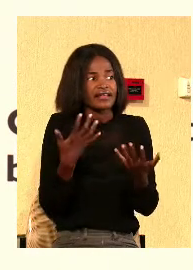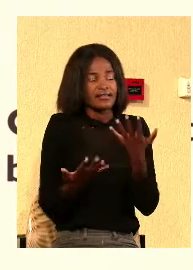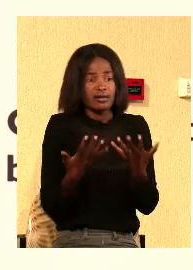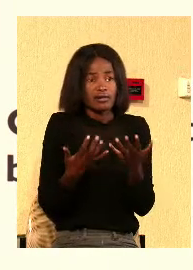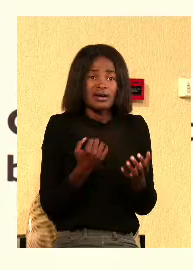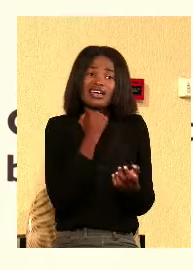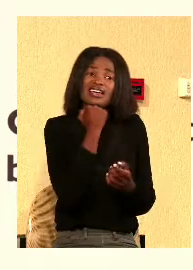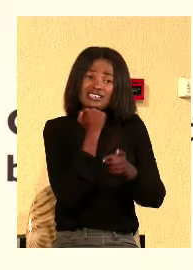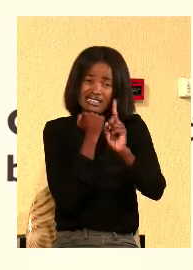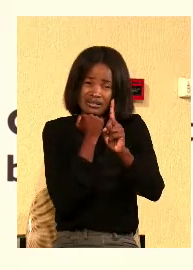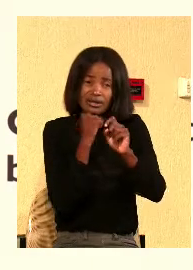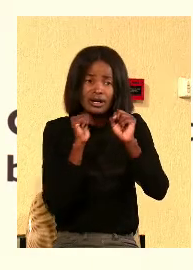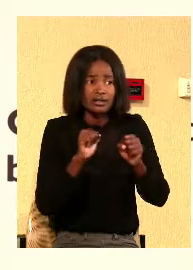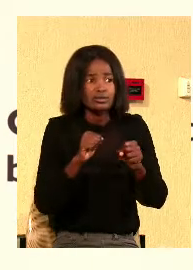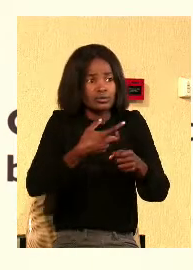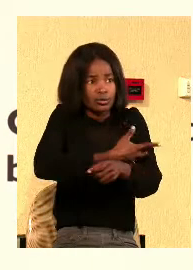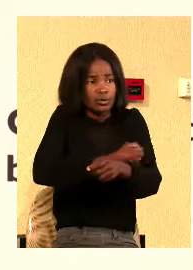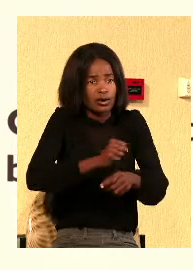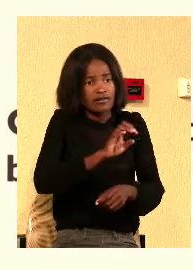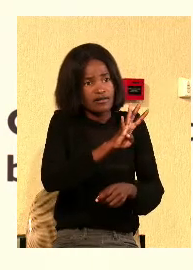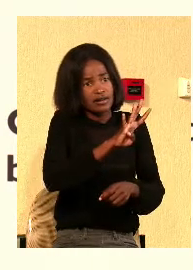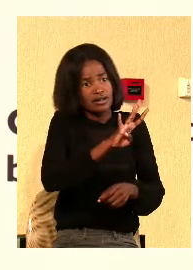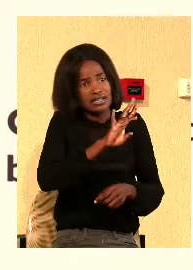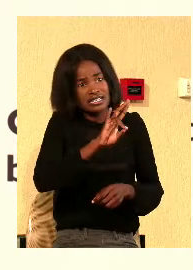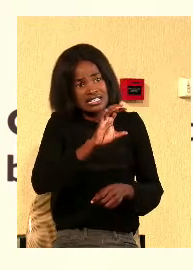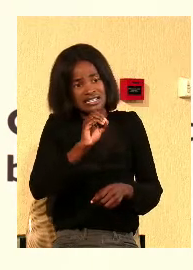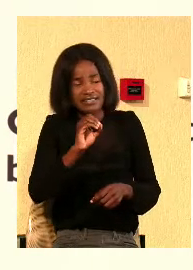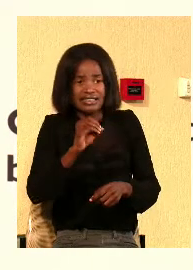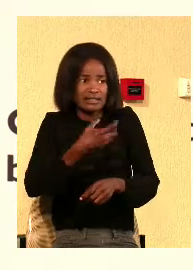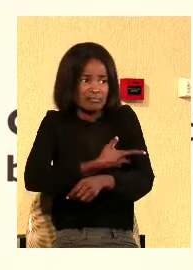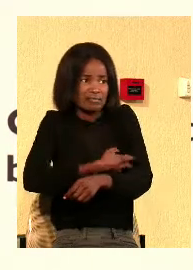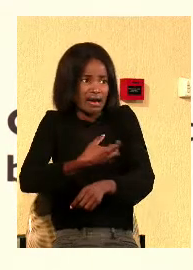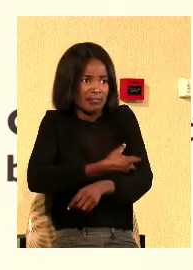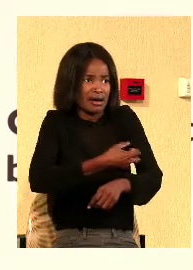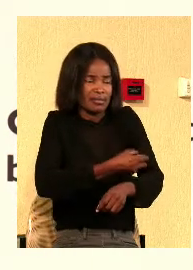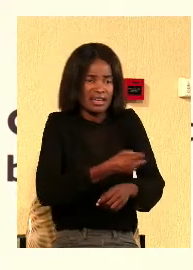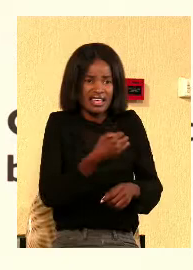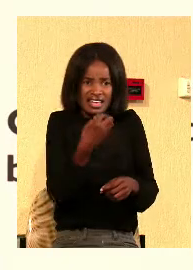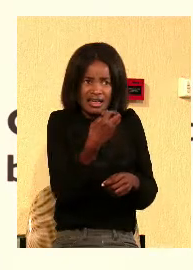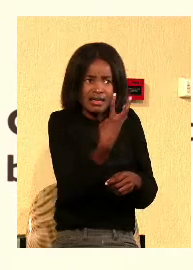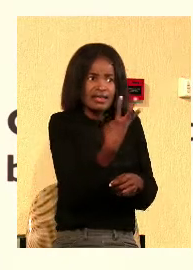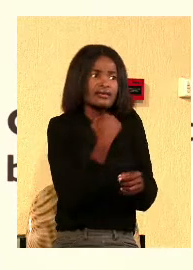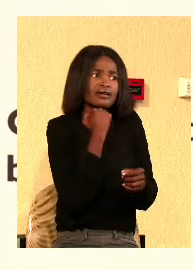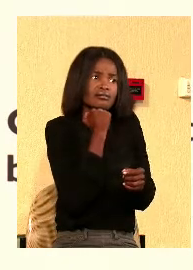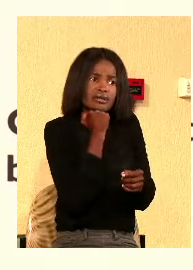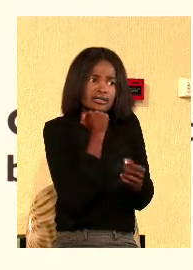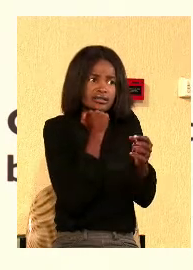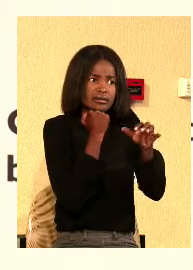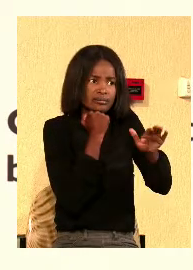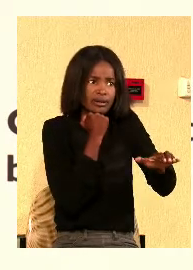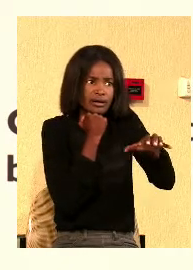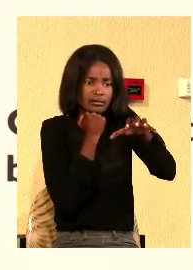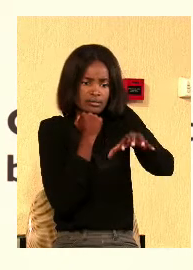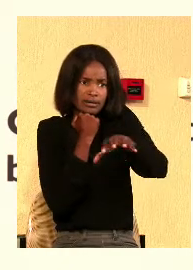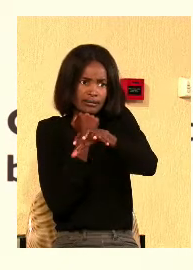470 tests and in 24 hours. So if we have 3 of these, which we shall have, we should be